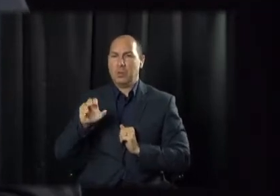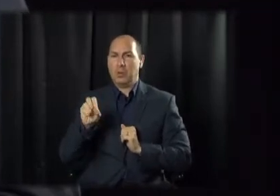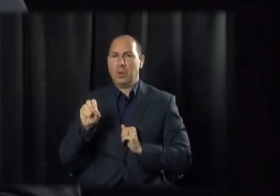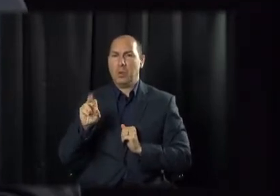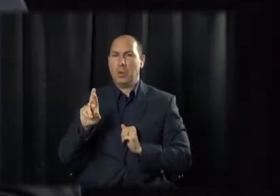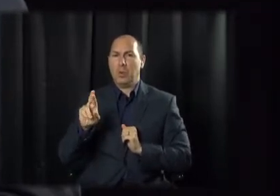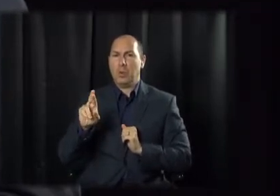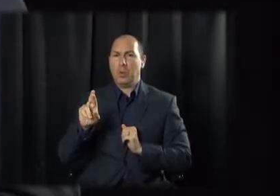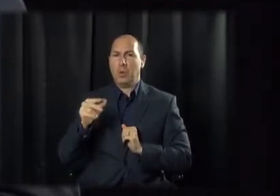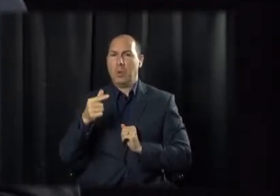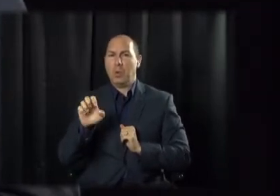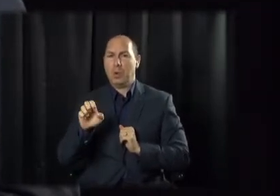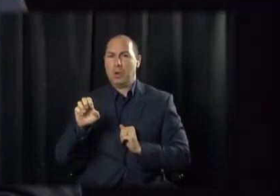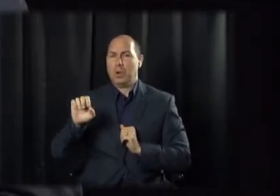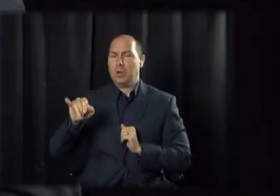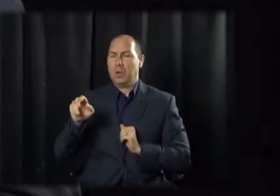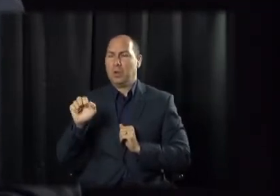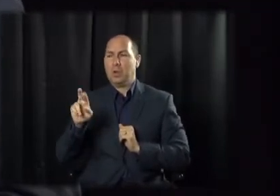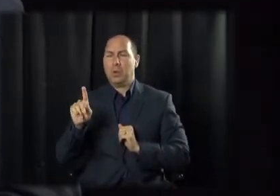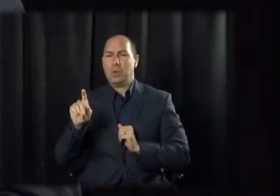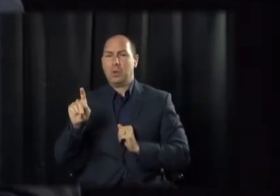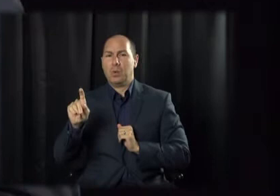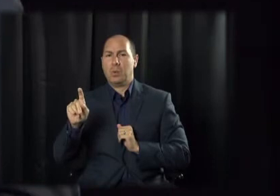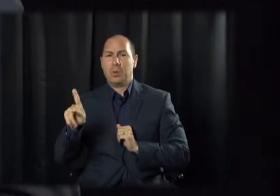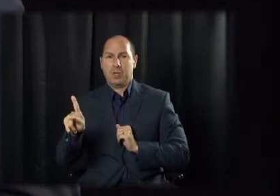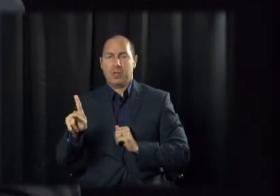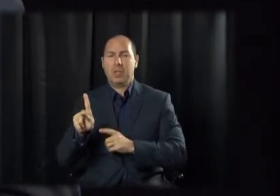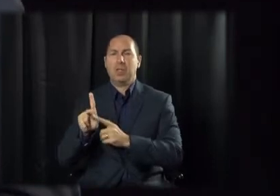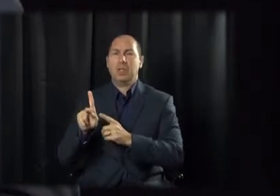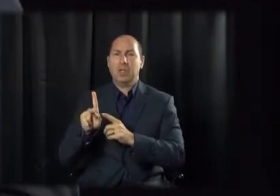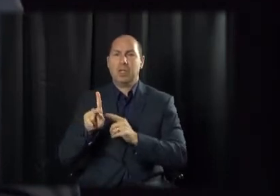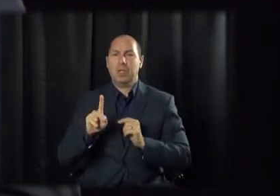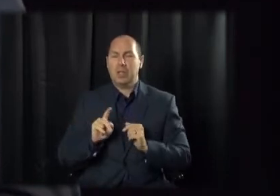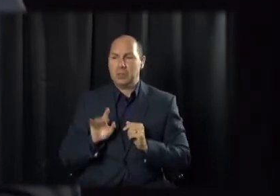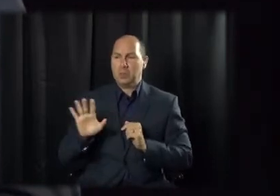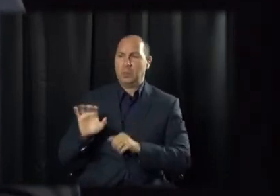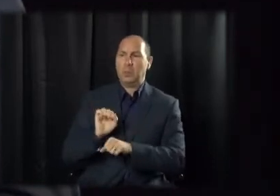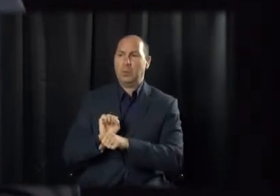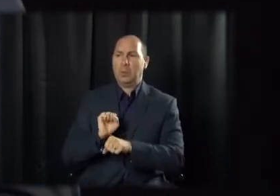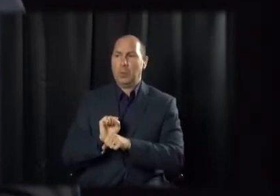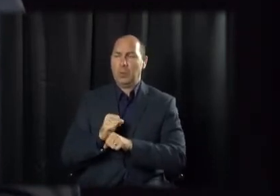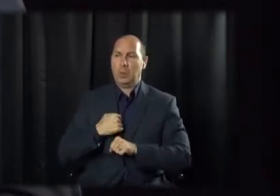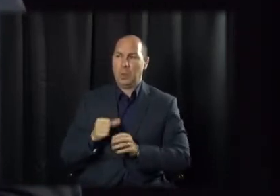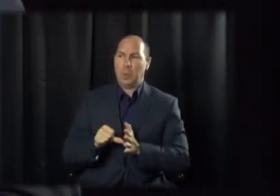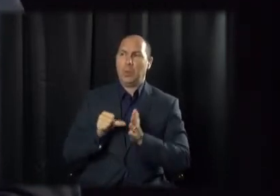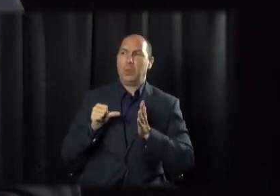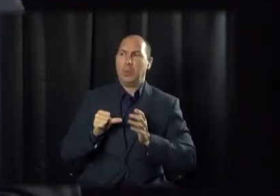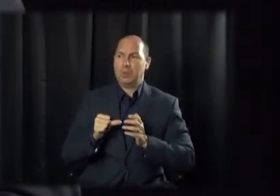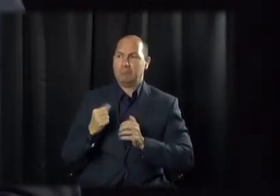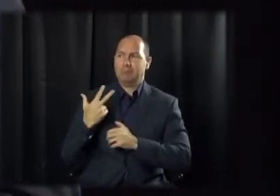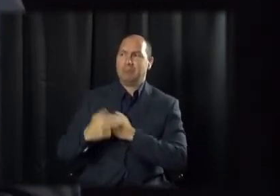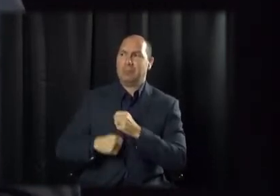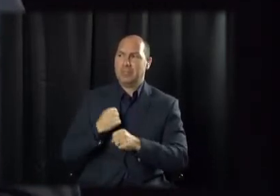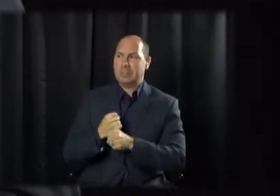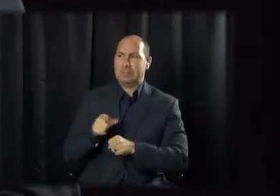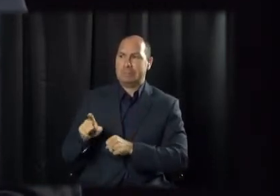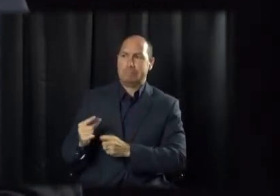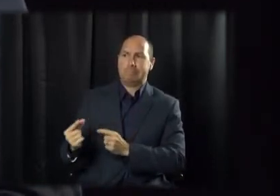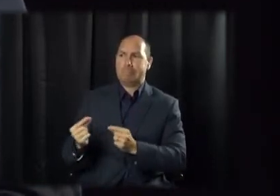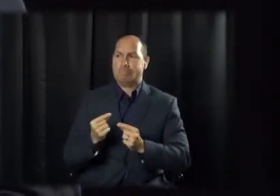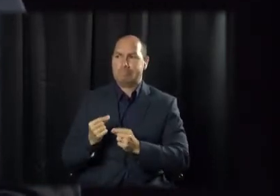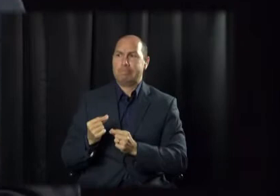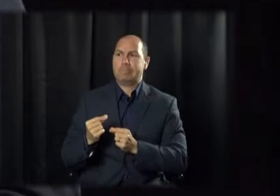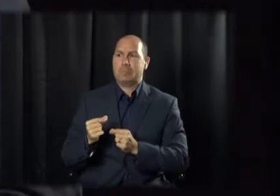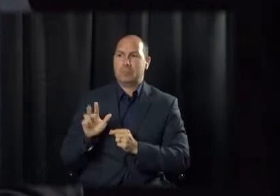Tuesday, and I was really impressed with him and of the work that he's done over the past 3 years. You know, he's cut